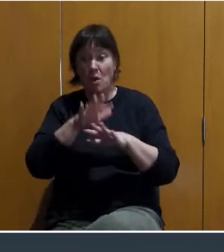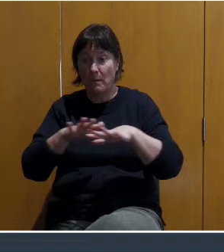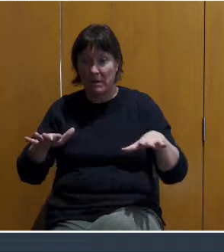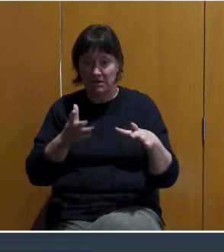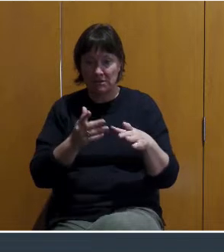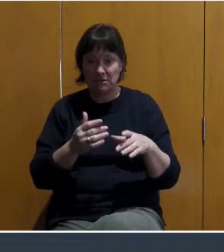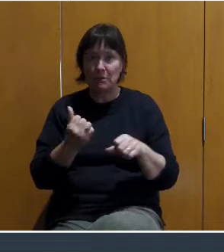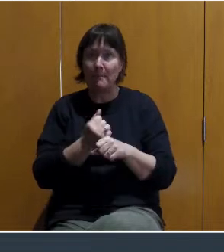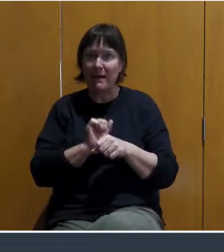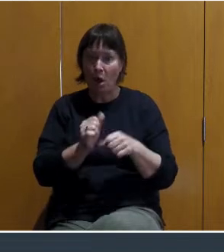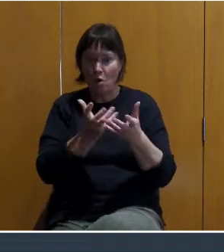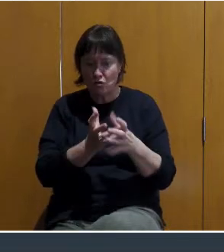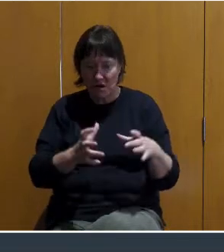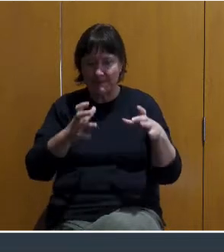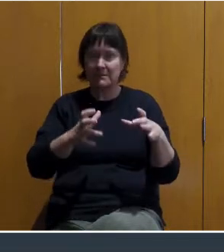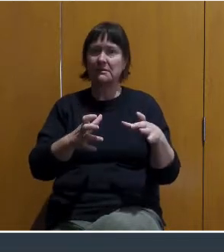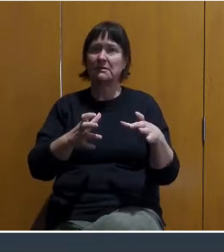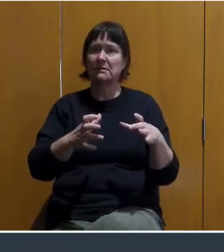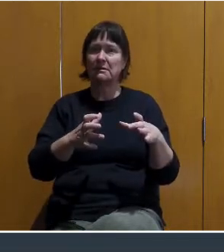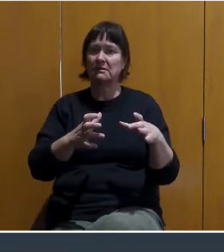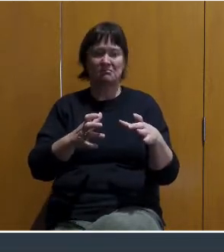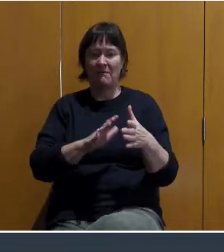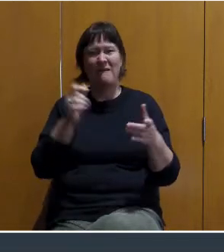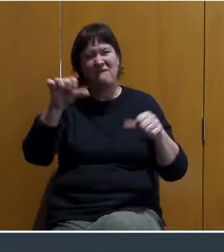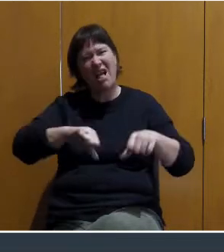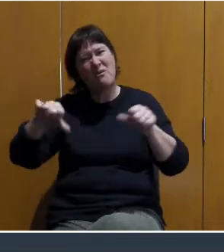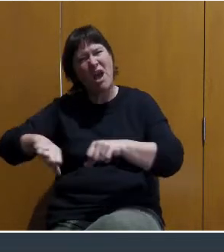beaches and more often than not are unsuccessful.